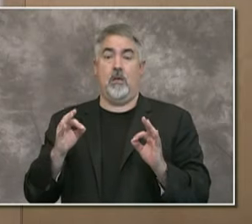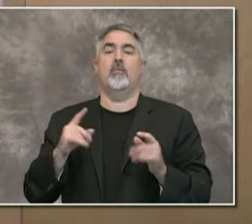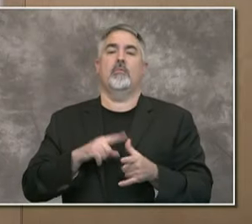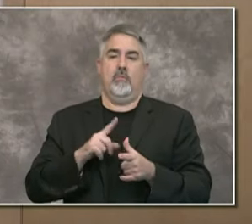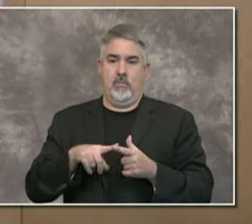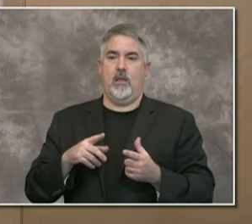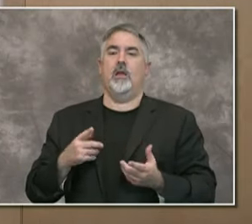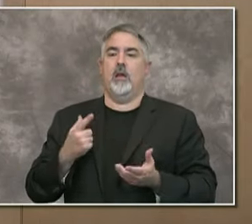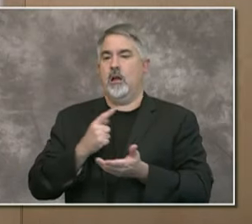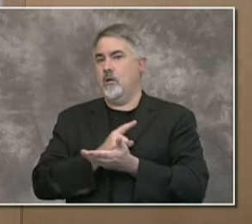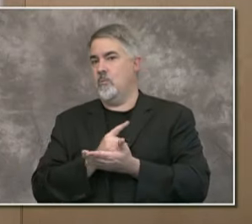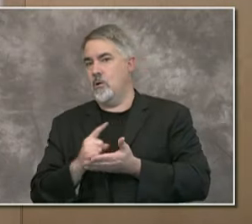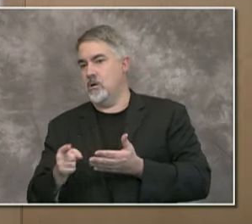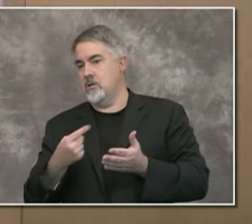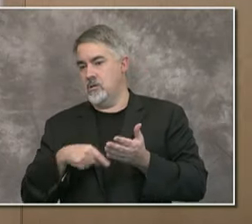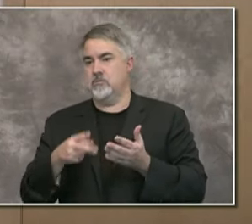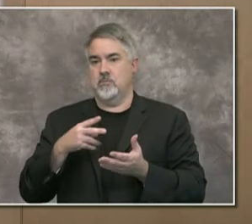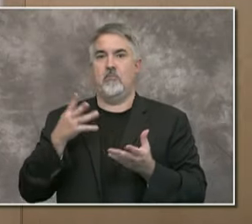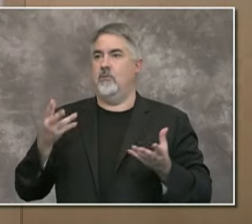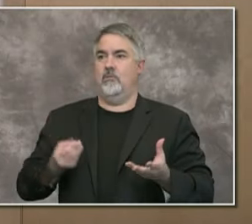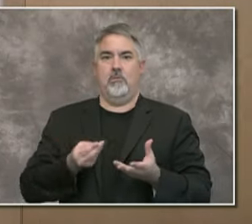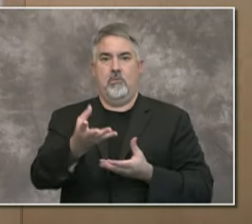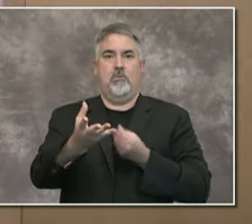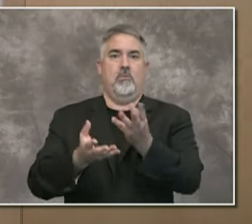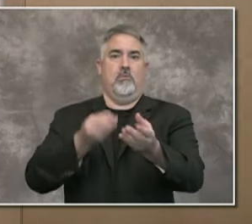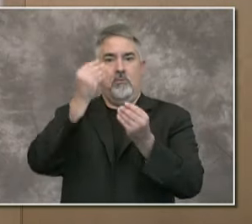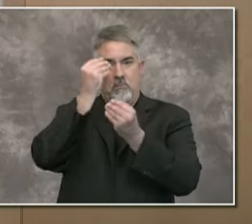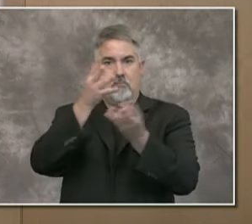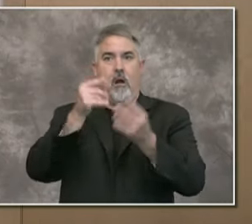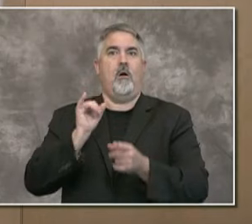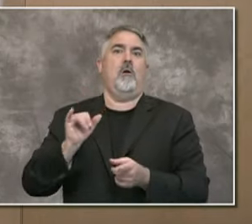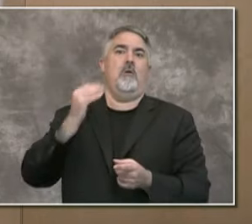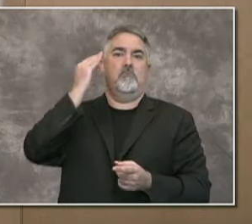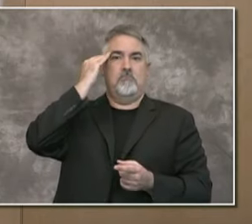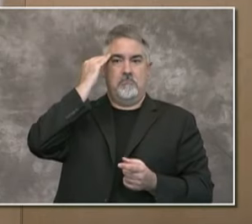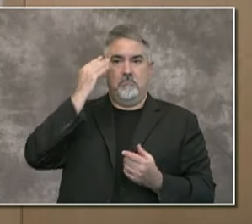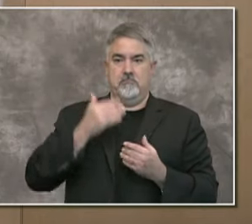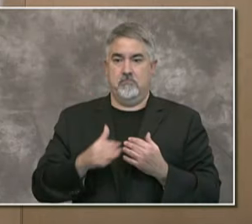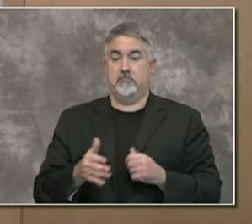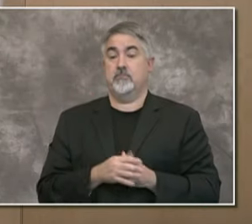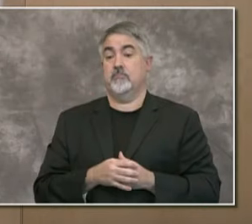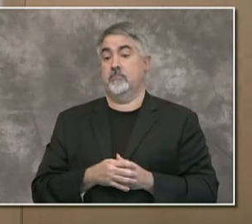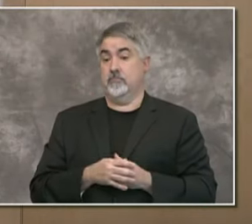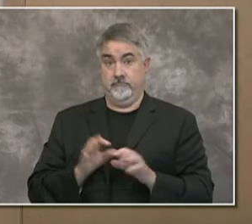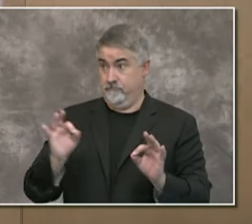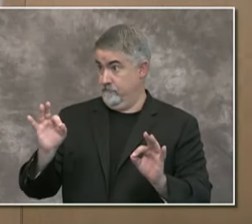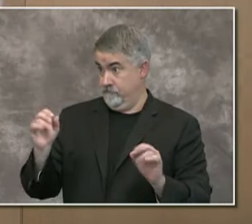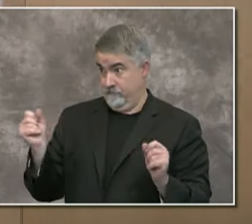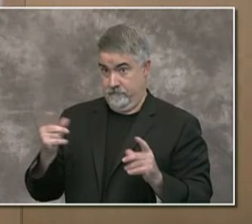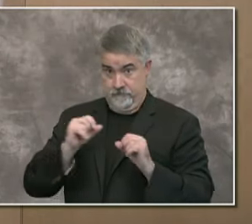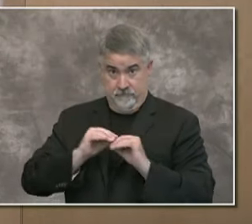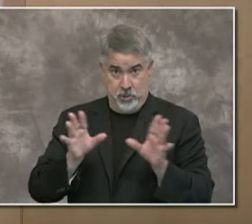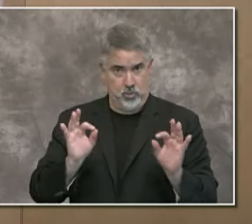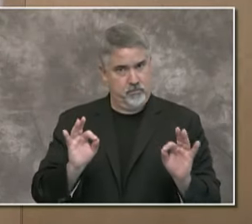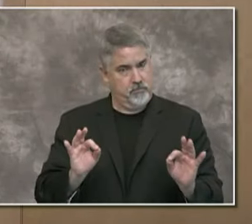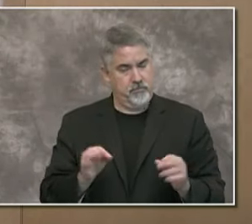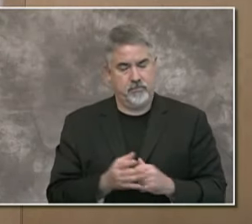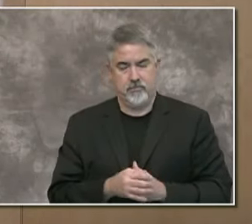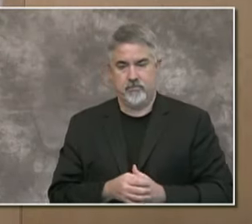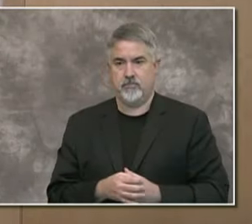next week or so. So I hope that clarifies things for everyone. Thank you.